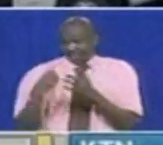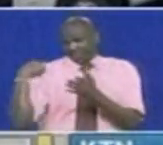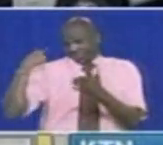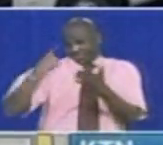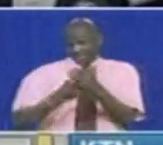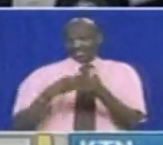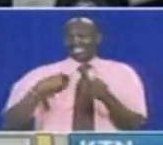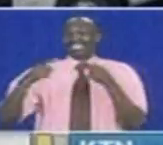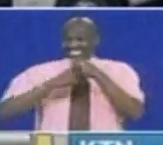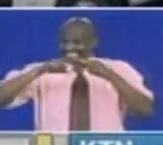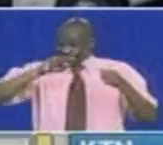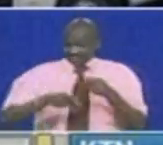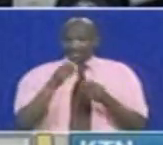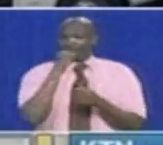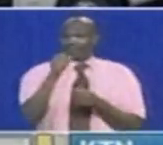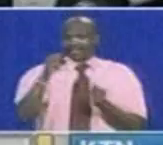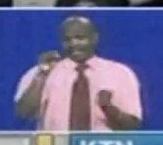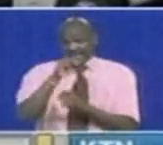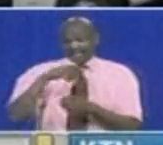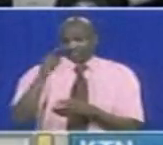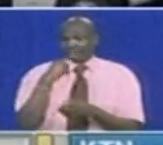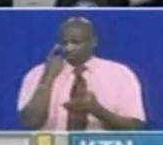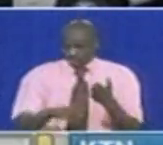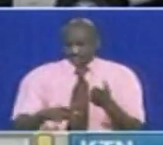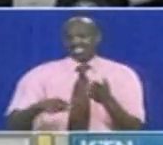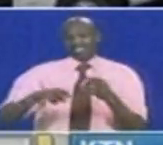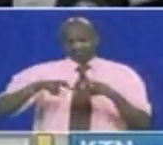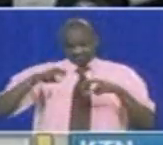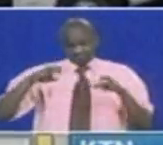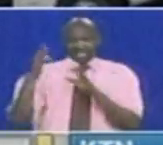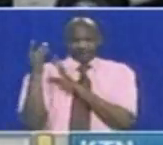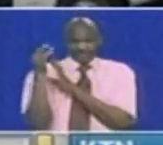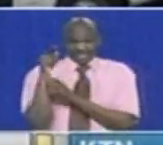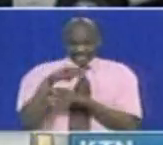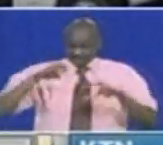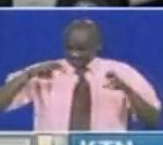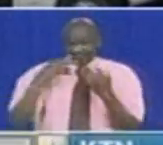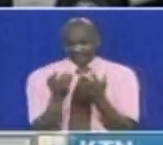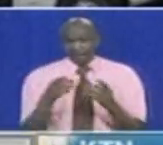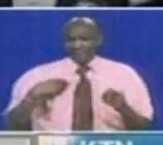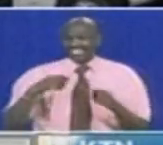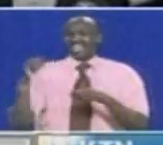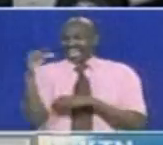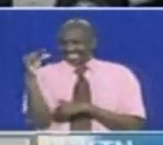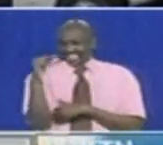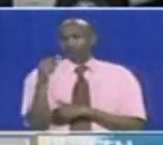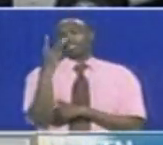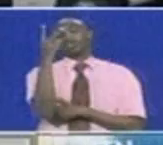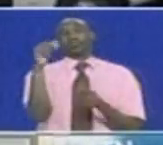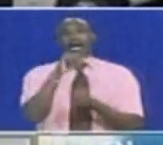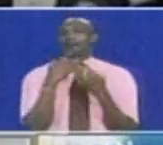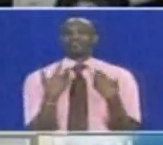over 6,500 vehicles are reported to have been inspected. In Garissa, only 2 vehicles had been